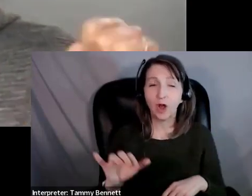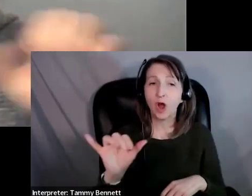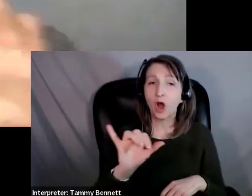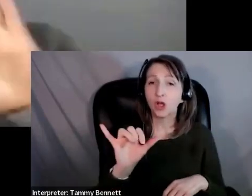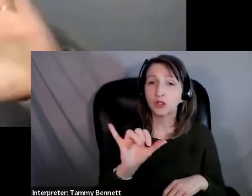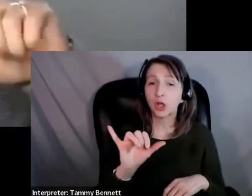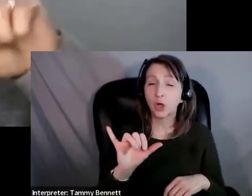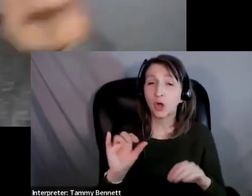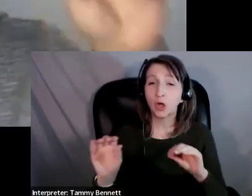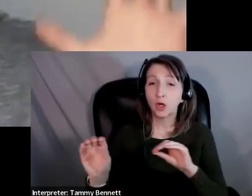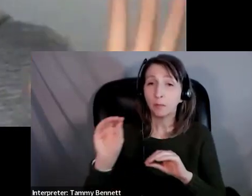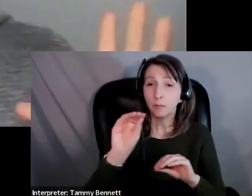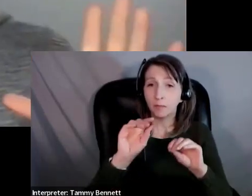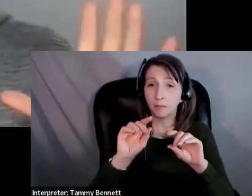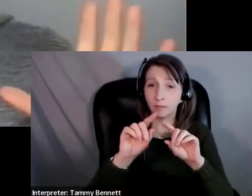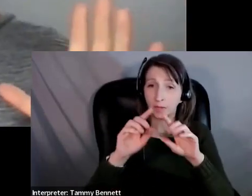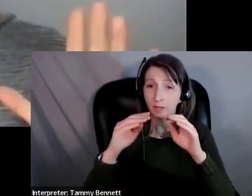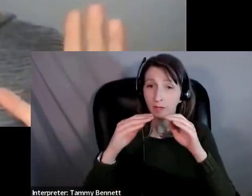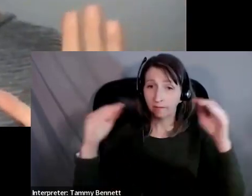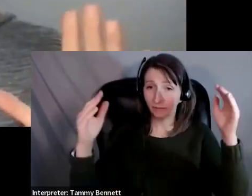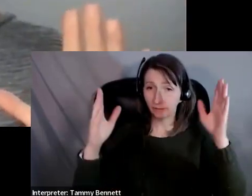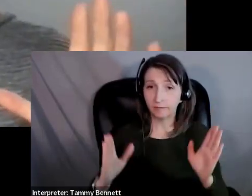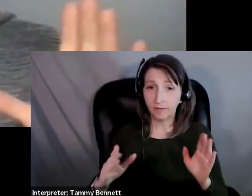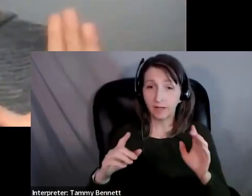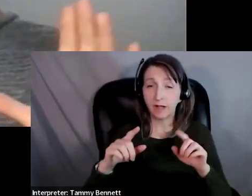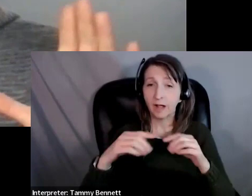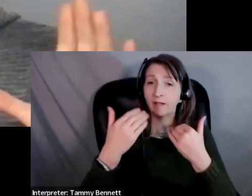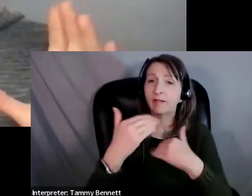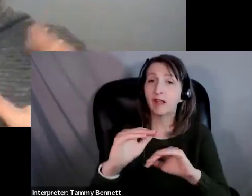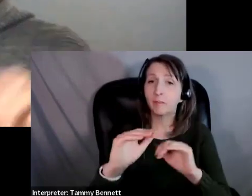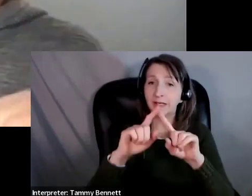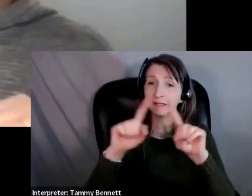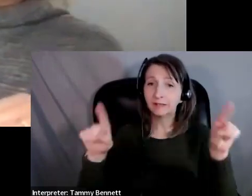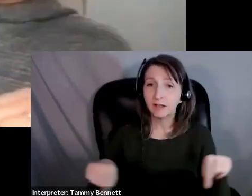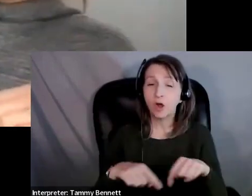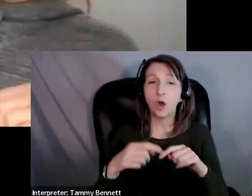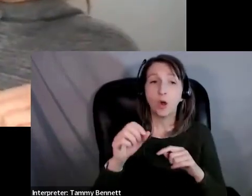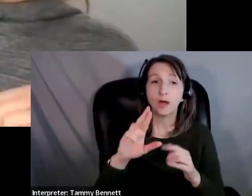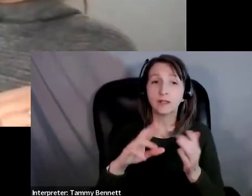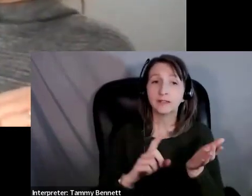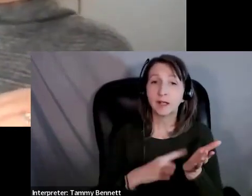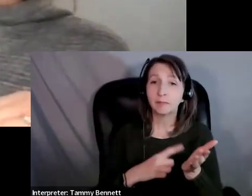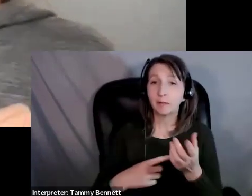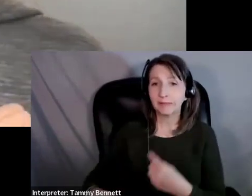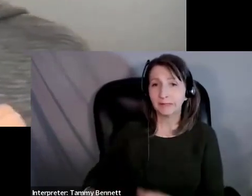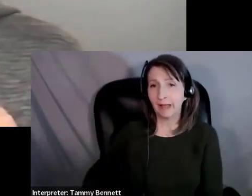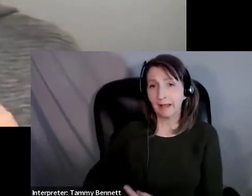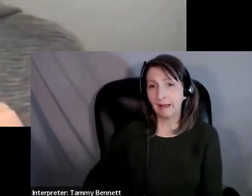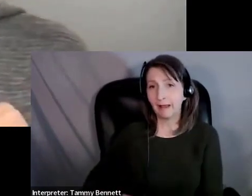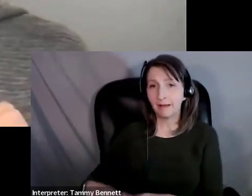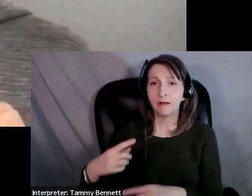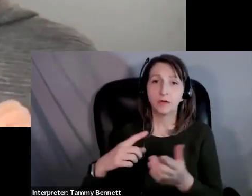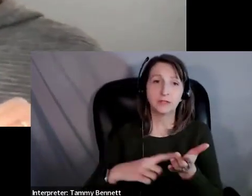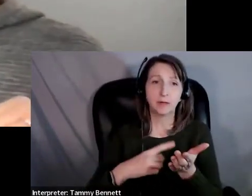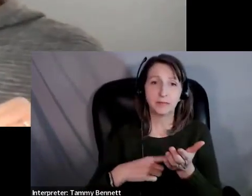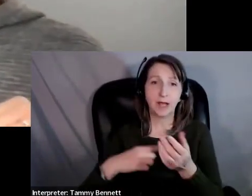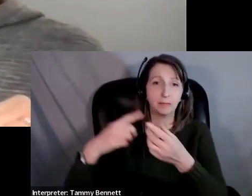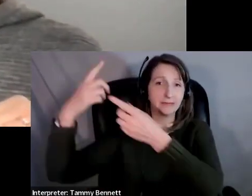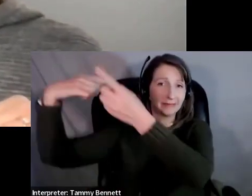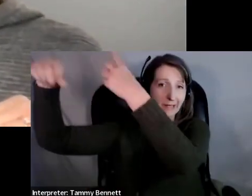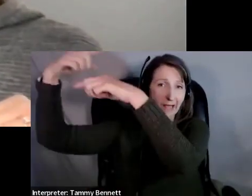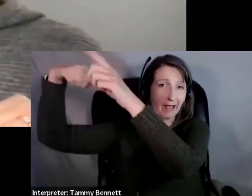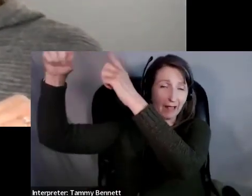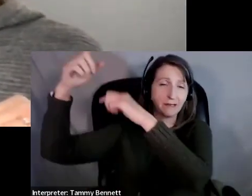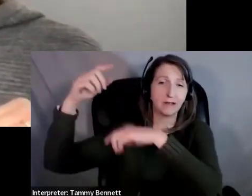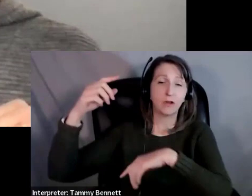body and working within the certain parameters of, um, his body and keeping things where sometimes he's signing very down low, or sometimes he's signing over here